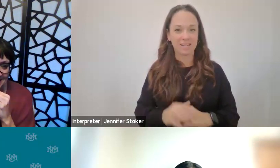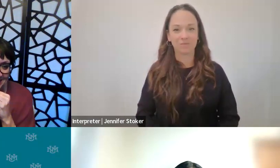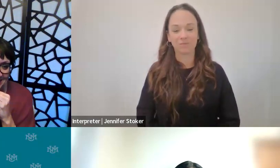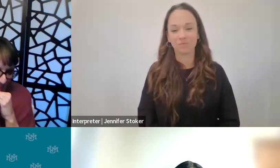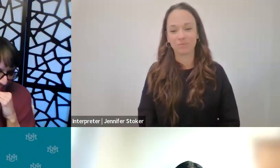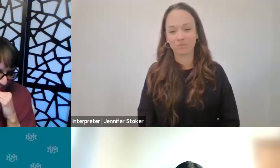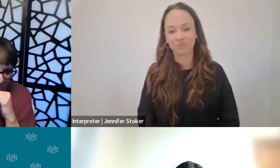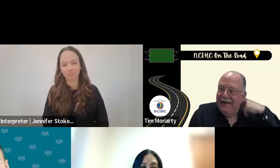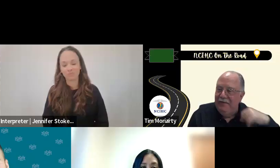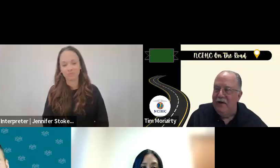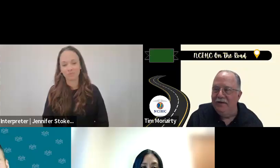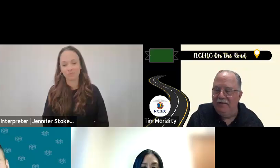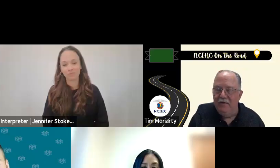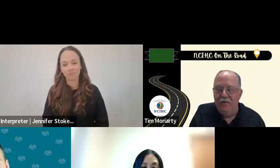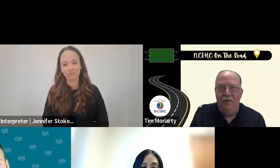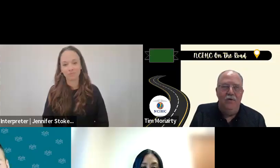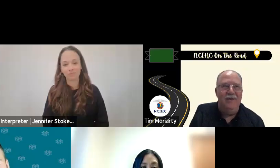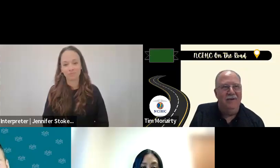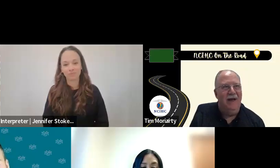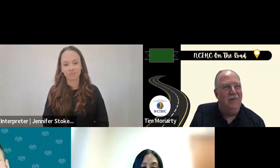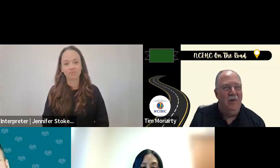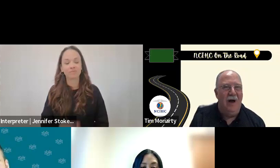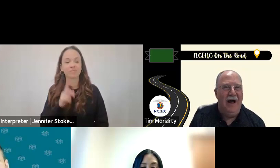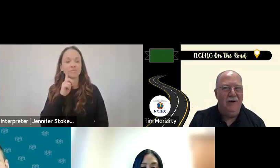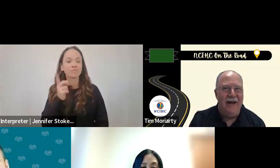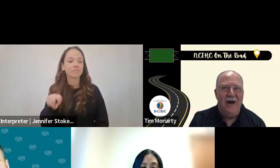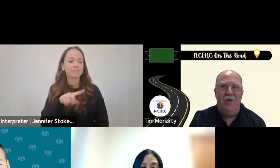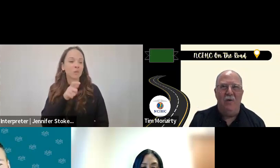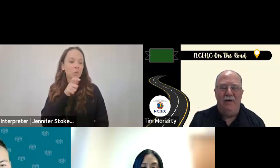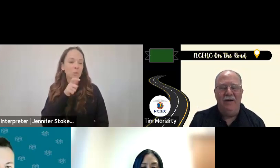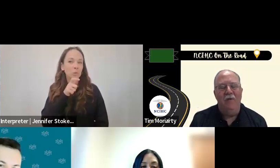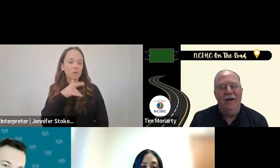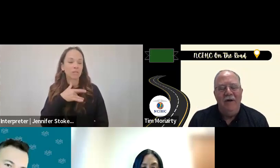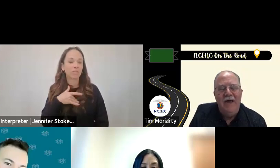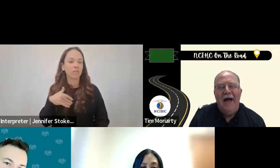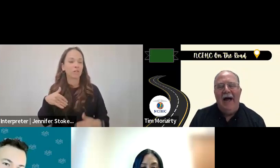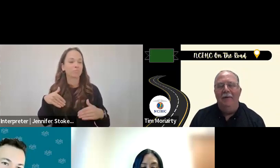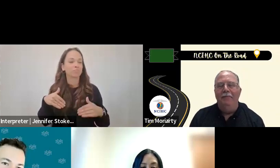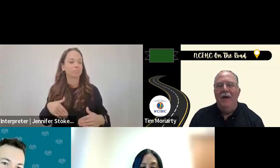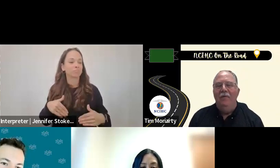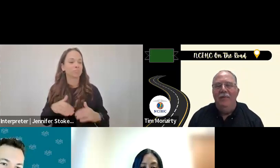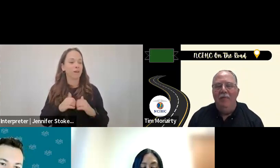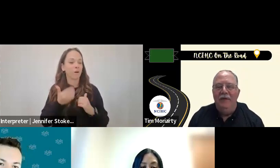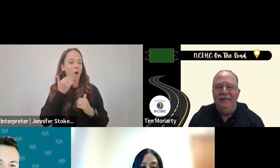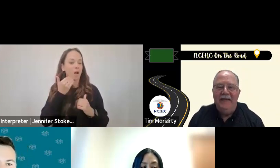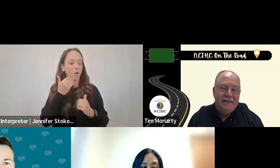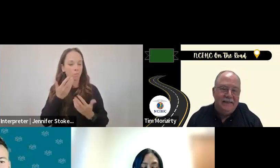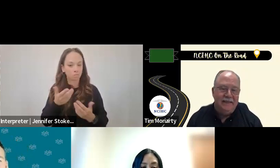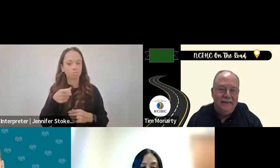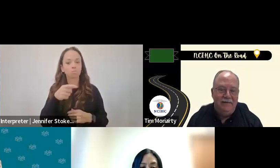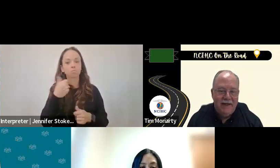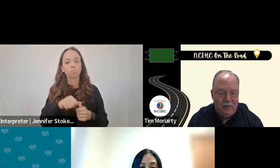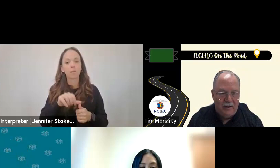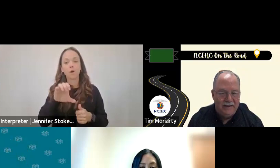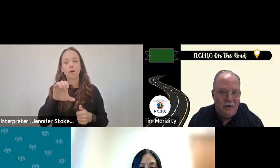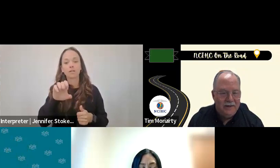talk. Darcy. And I think for those of you who are maybe like, well, how would I know, or what, you know, whatever. Remember, the census